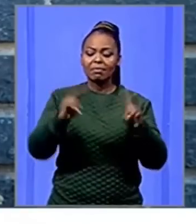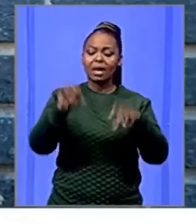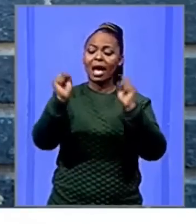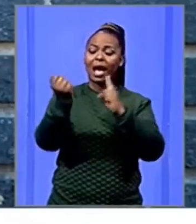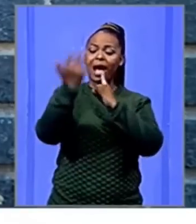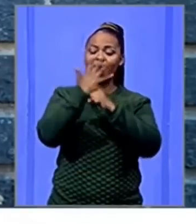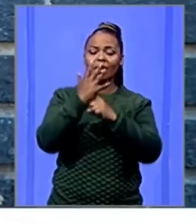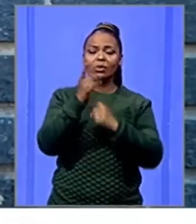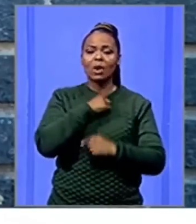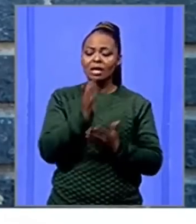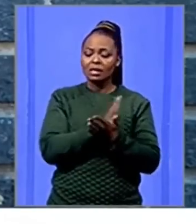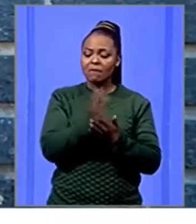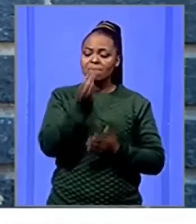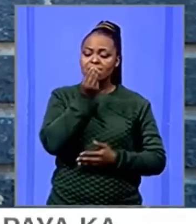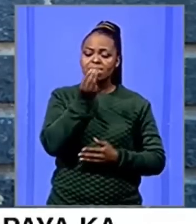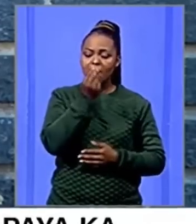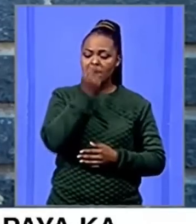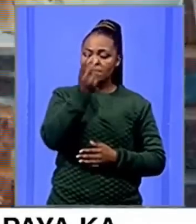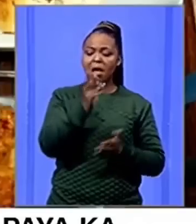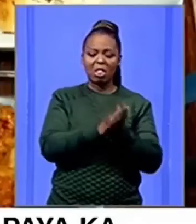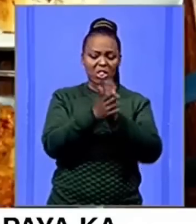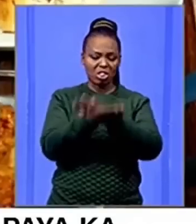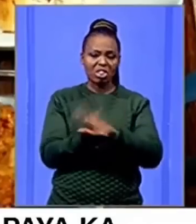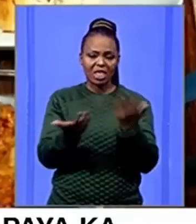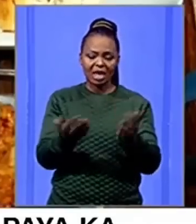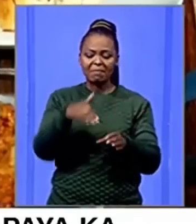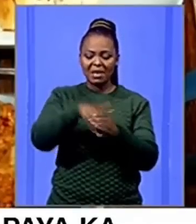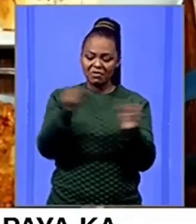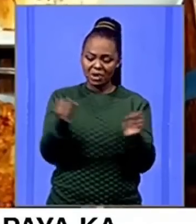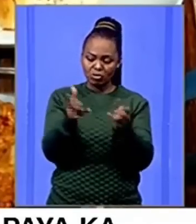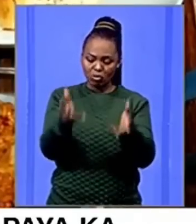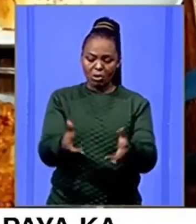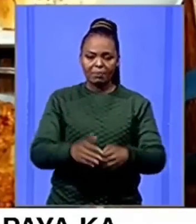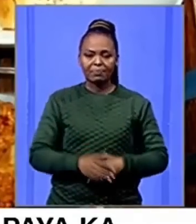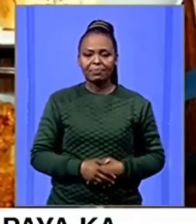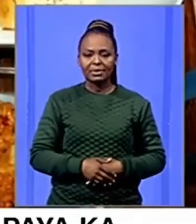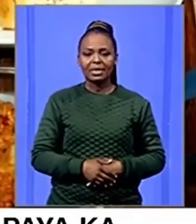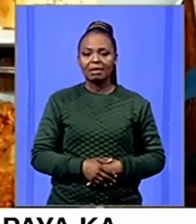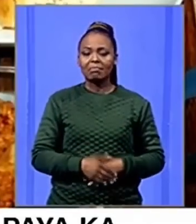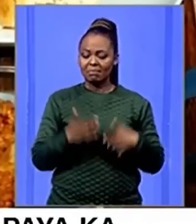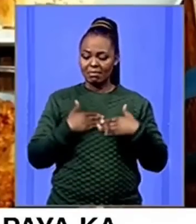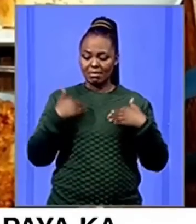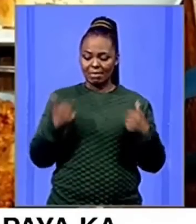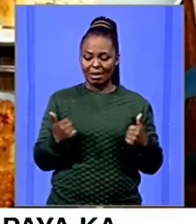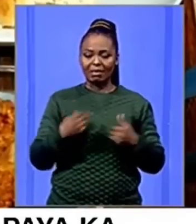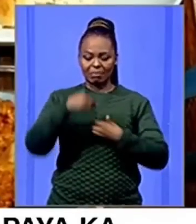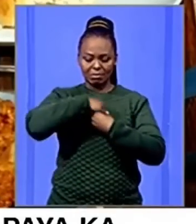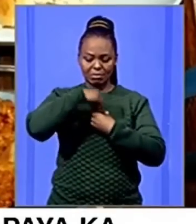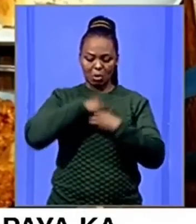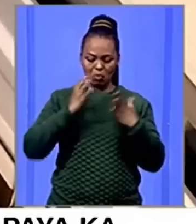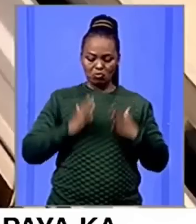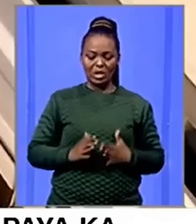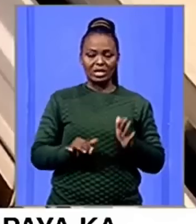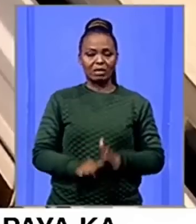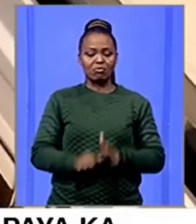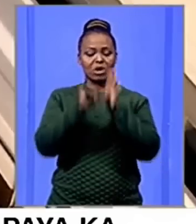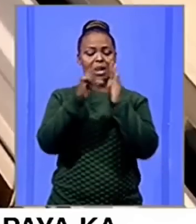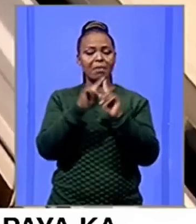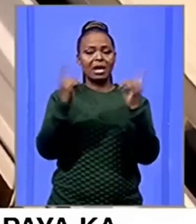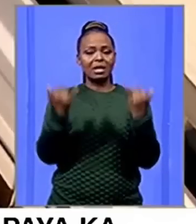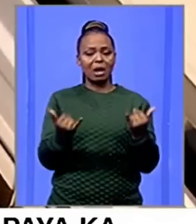because our food gets rotten inside the fridge. Dikotla tsa mmele di botlhokwa fela kgaogo ya motlakase e okeditse tiriso